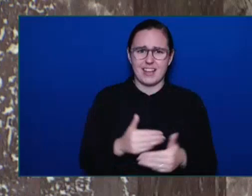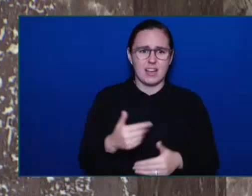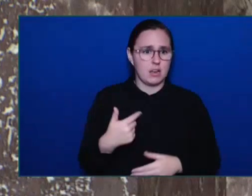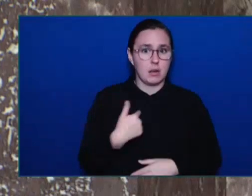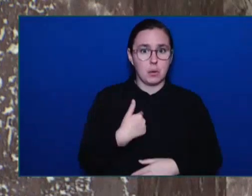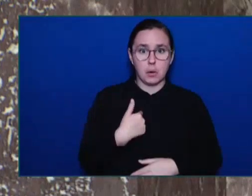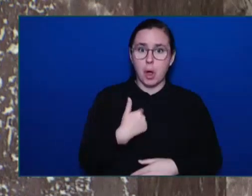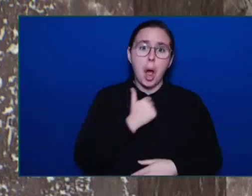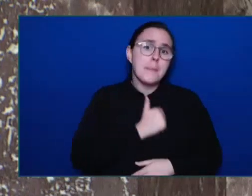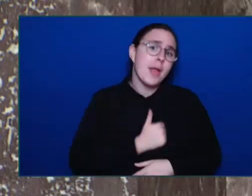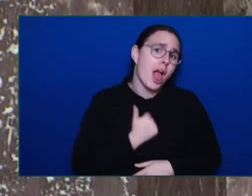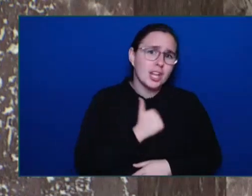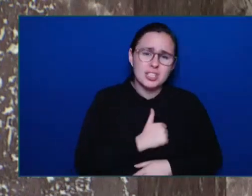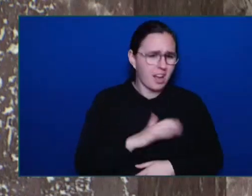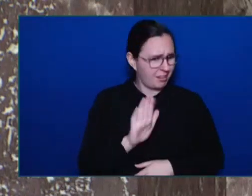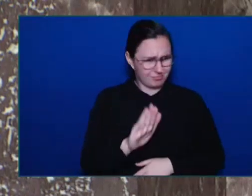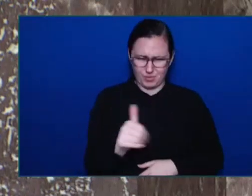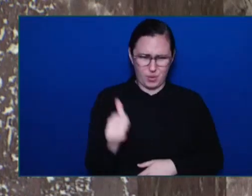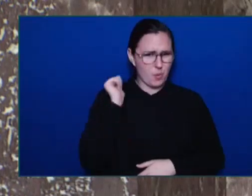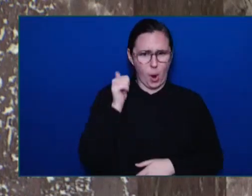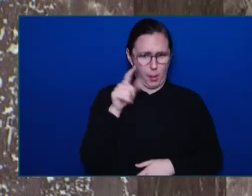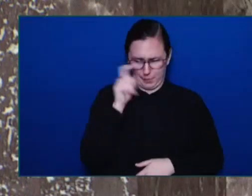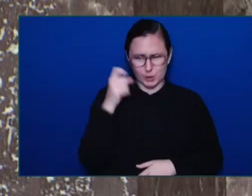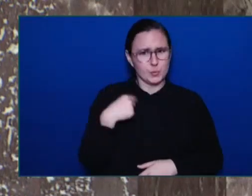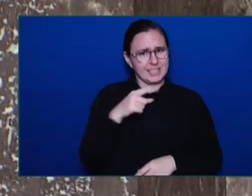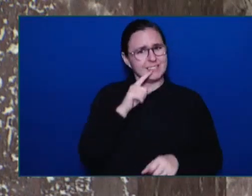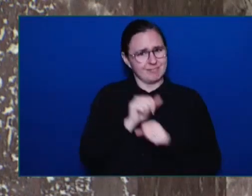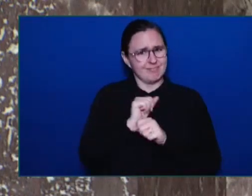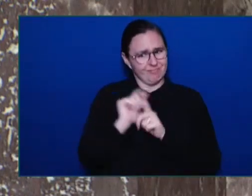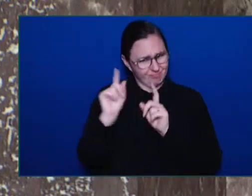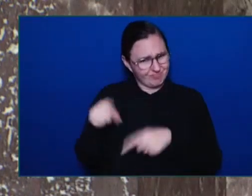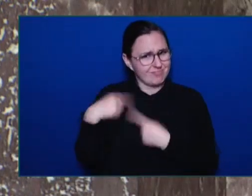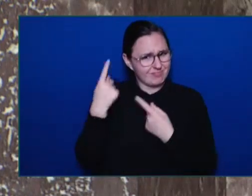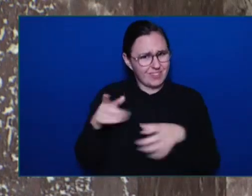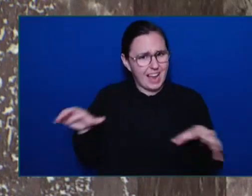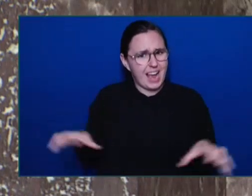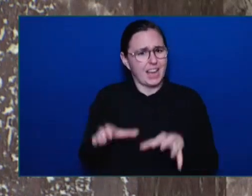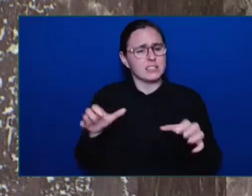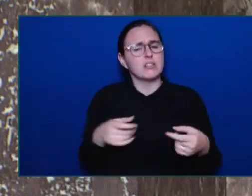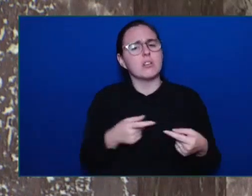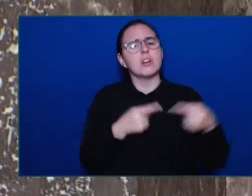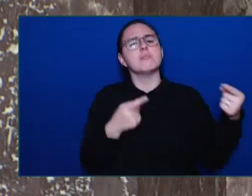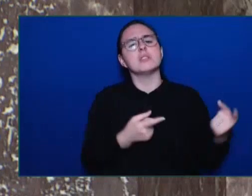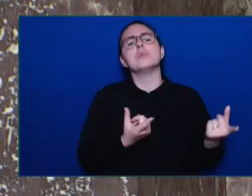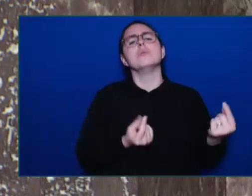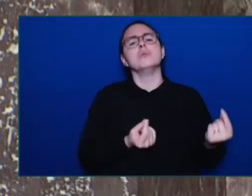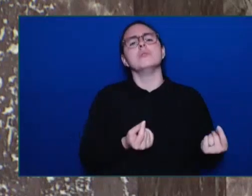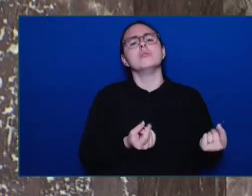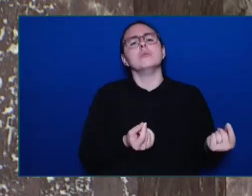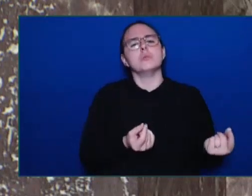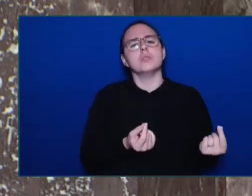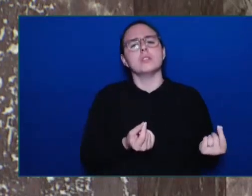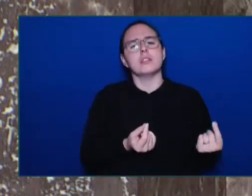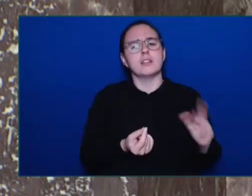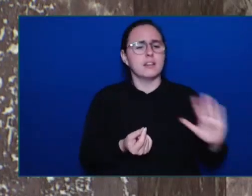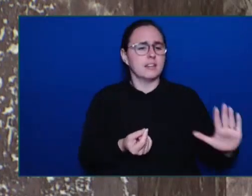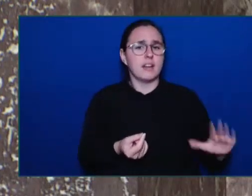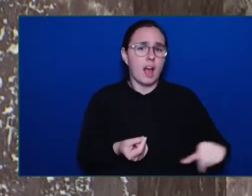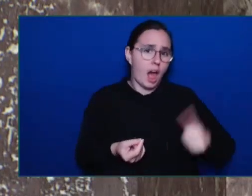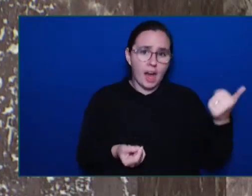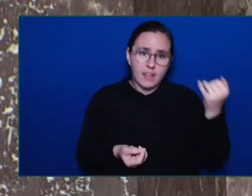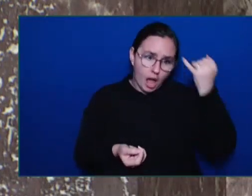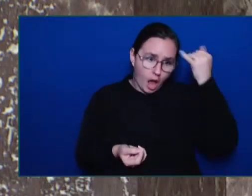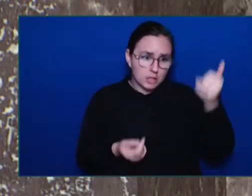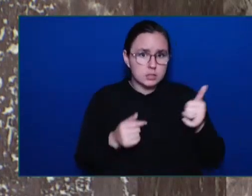they not have bought housing units that are available? Would they not have found everything that they could to get people housing?